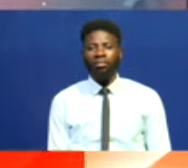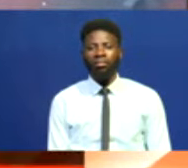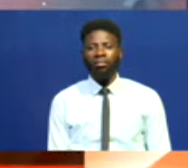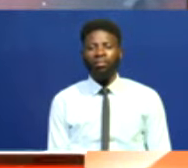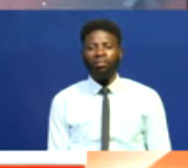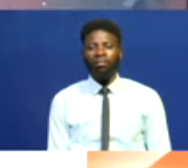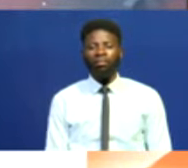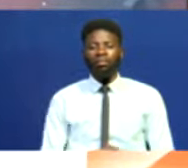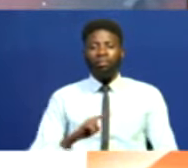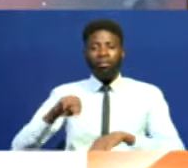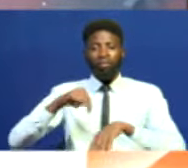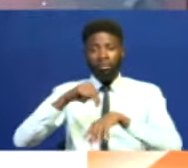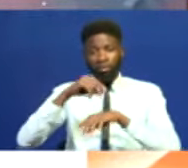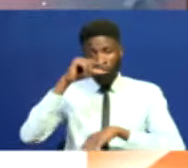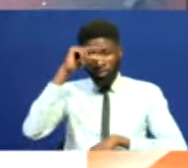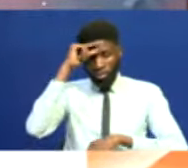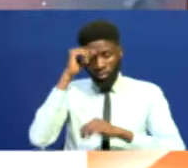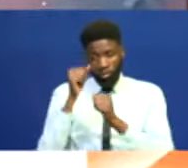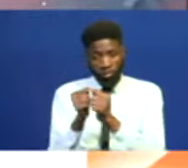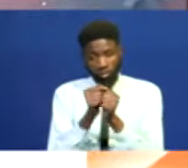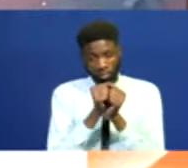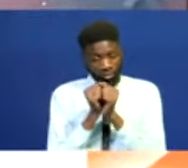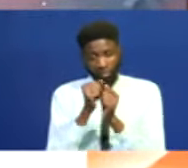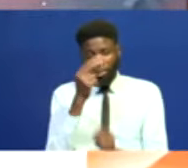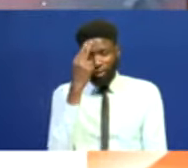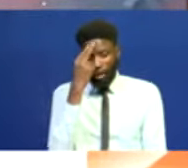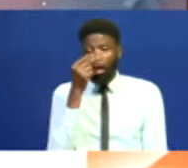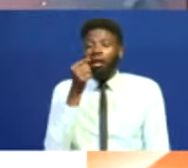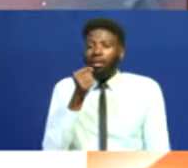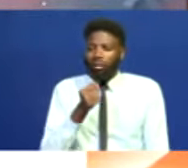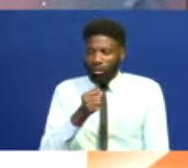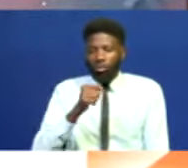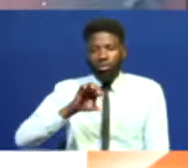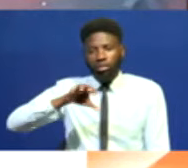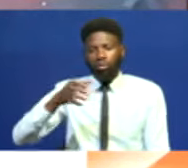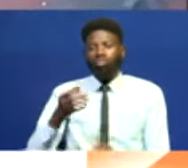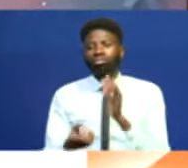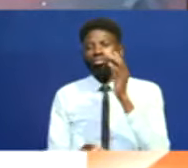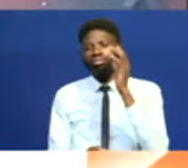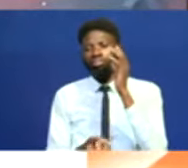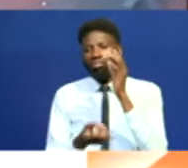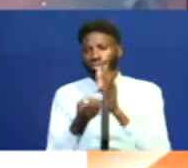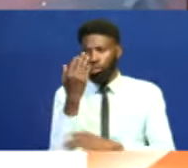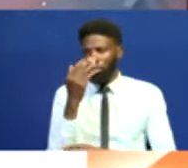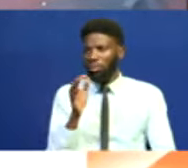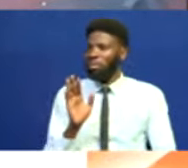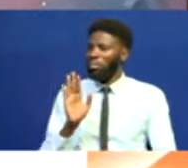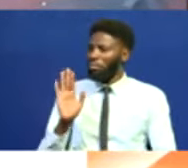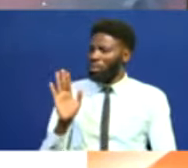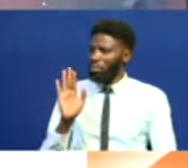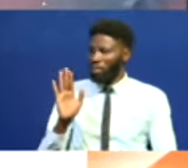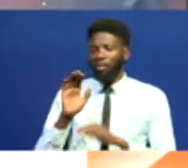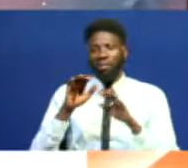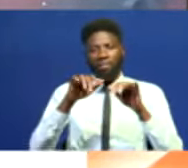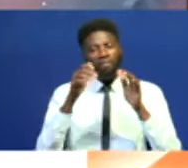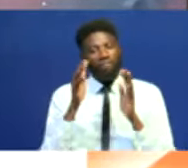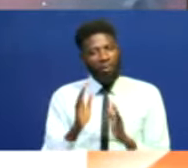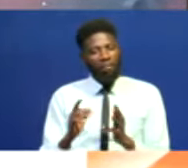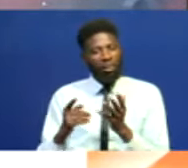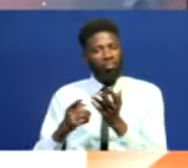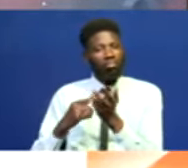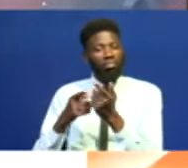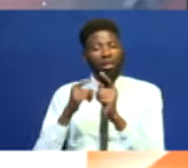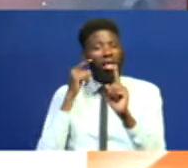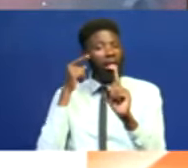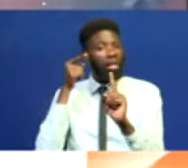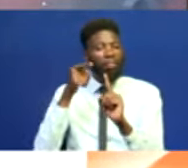The national government, in collaboration with Kajiado County, have launched a farmer census exercise. The move is aimed at equipping